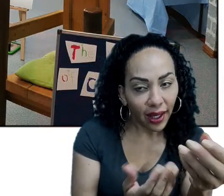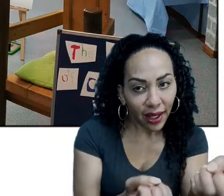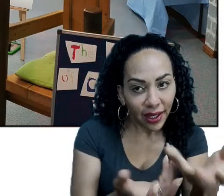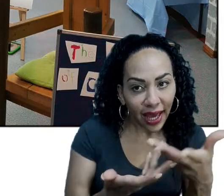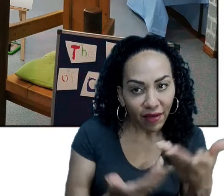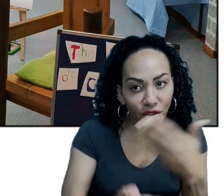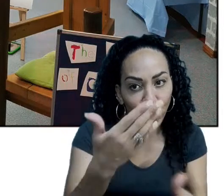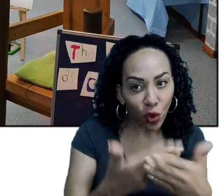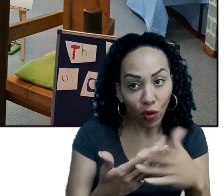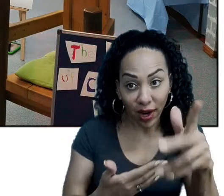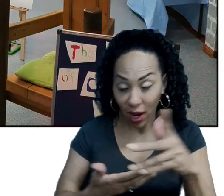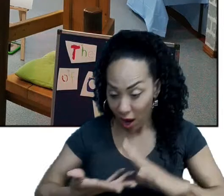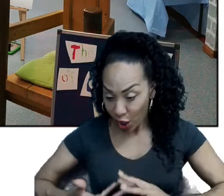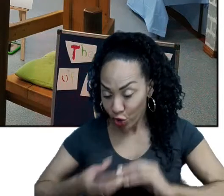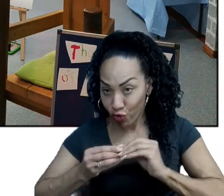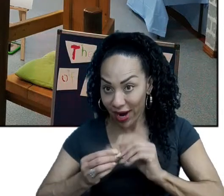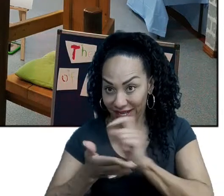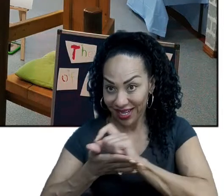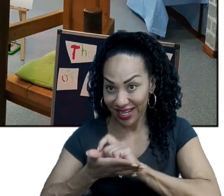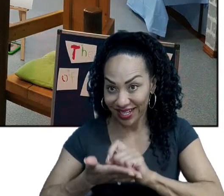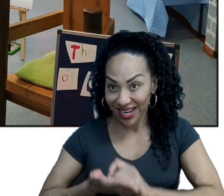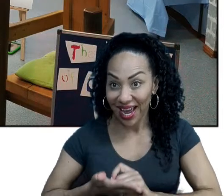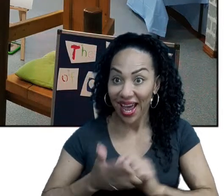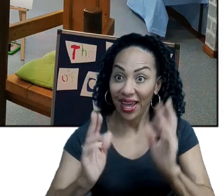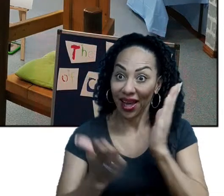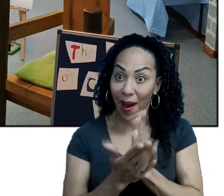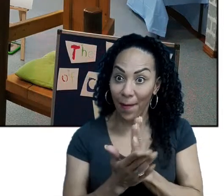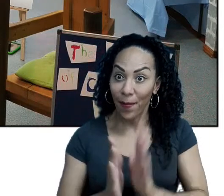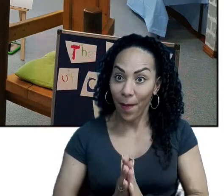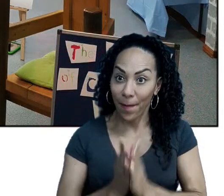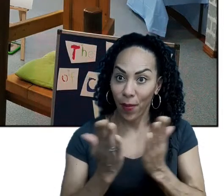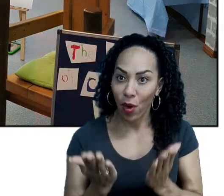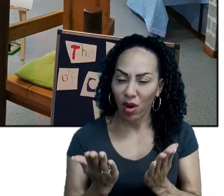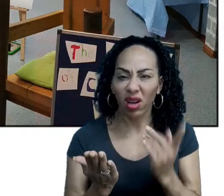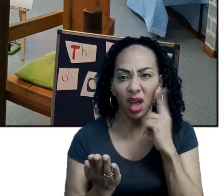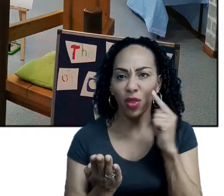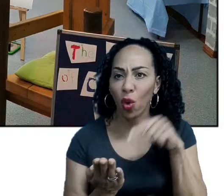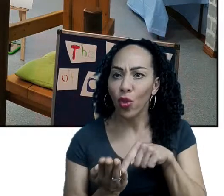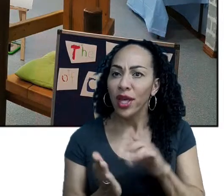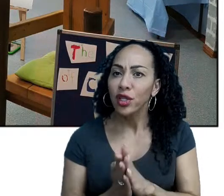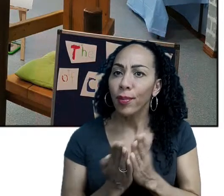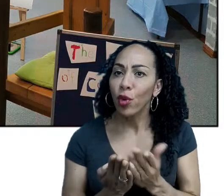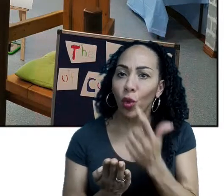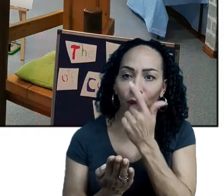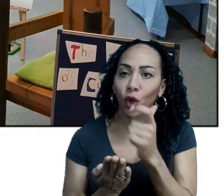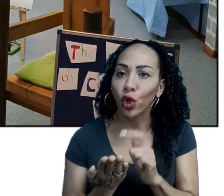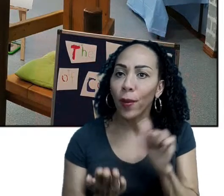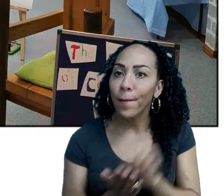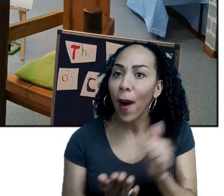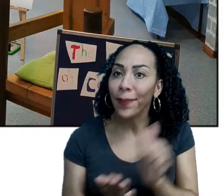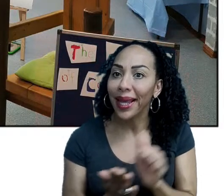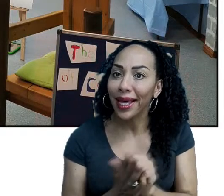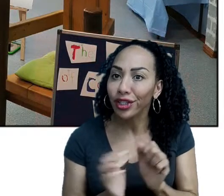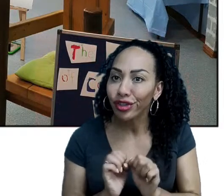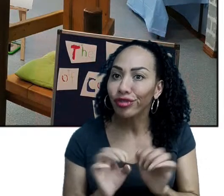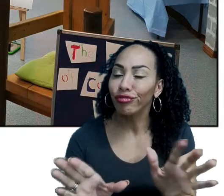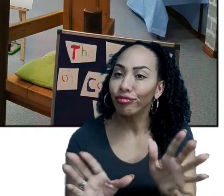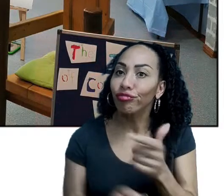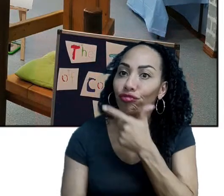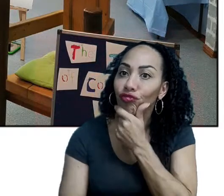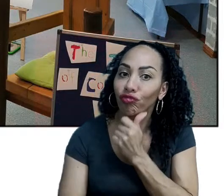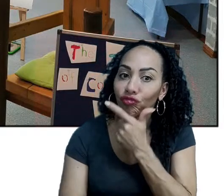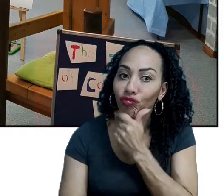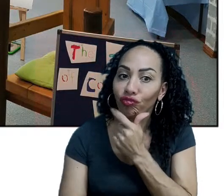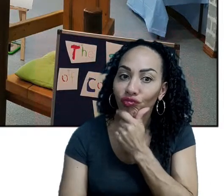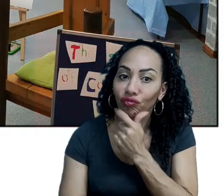a book. And we thought, well, maybe we can publish this book. Maybe we can publish this book. And as I was writing